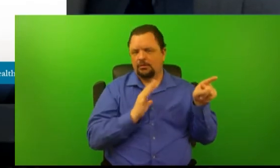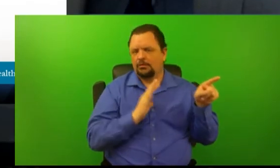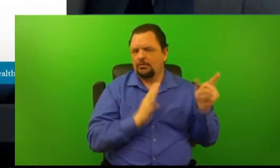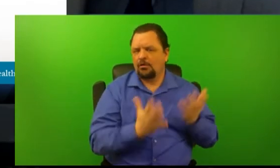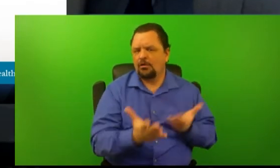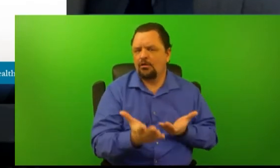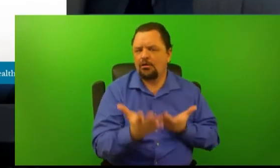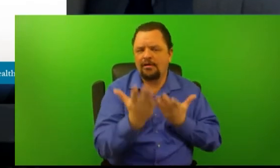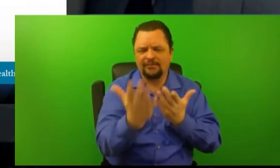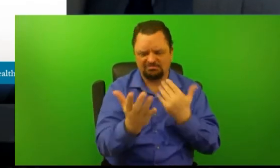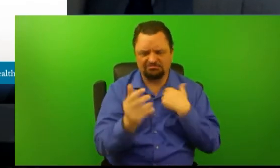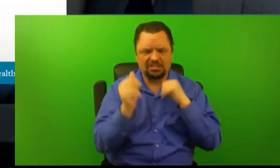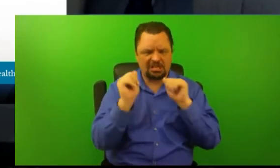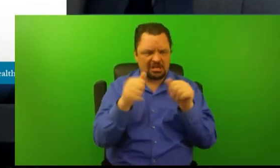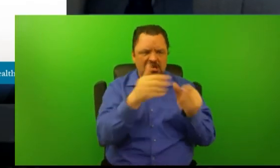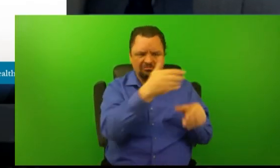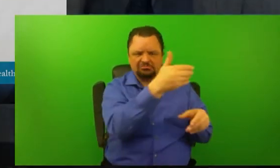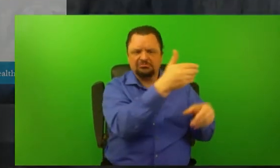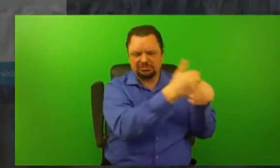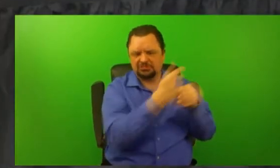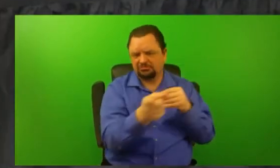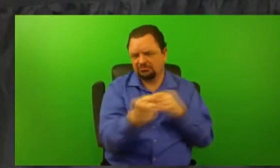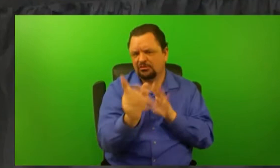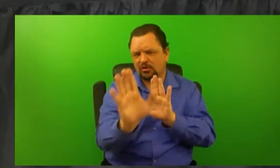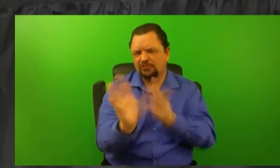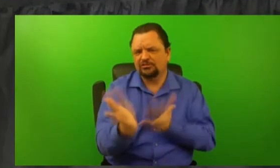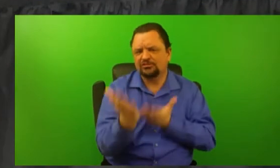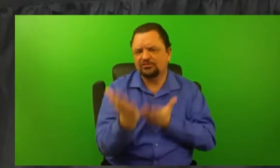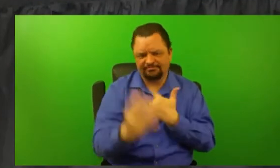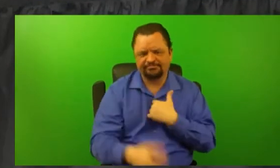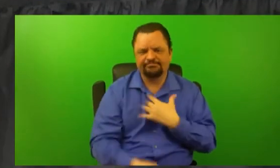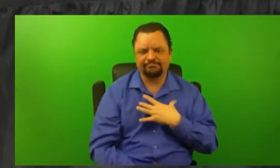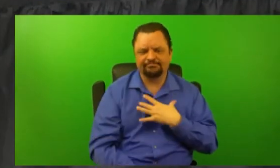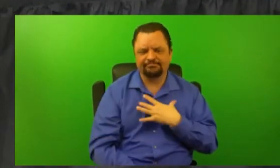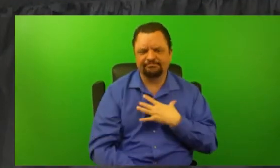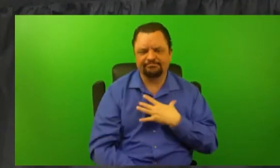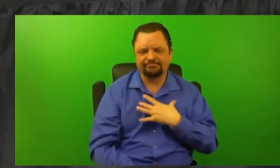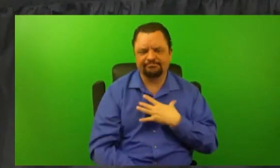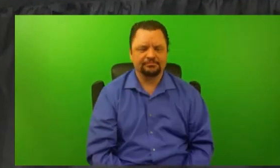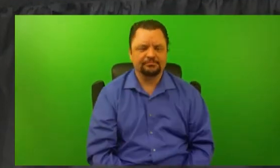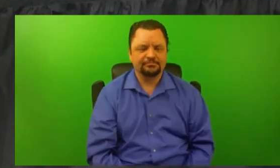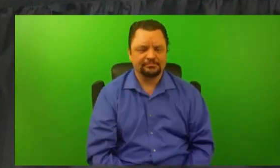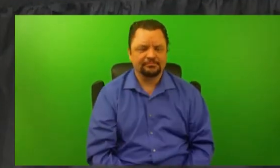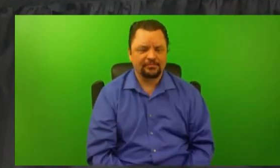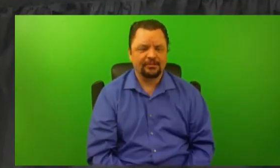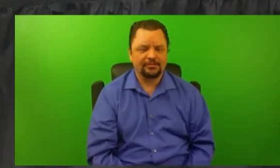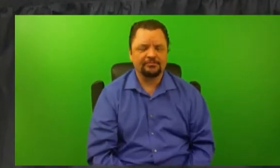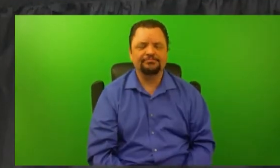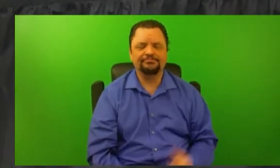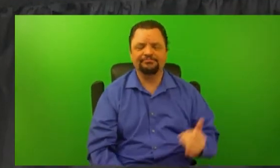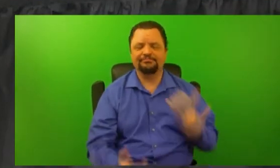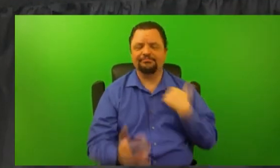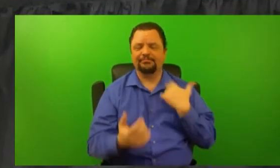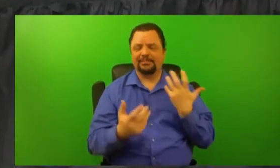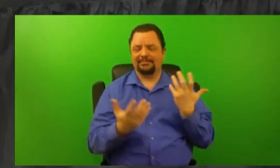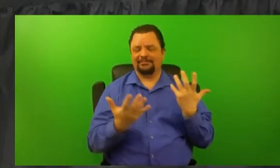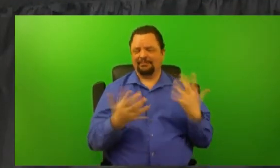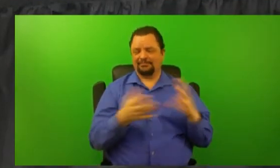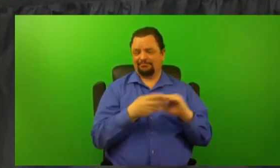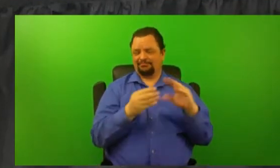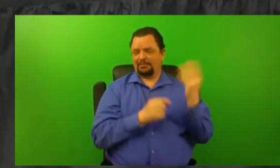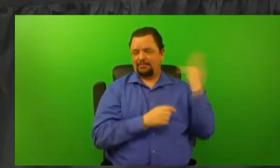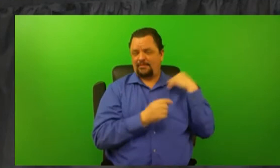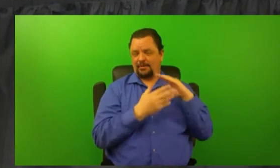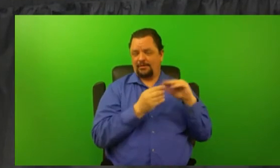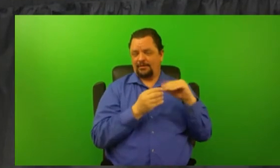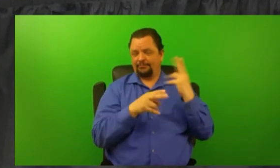Well, I've said it before and said it again. Your data and analytics department and the data dashboard have been a real godsend and an example to